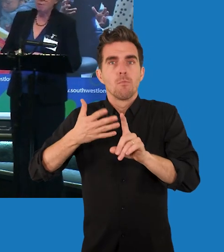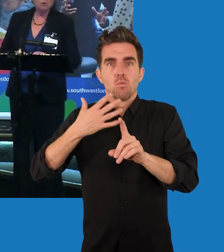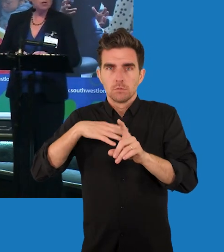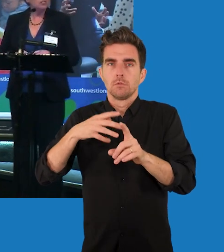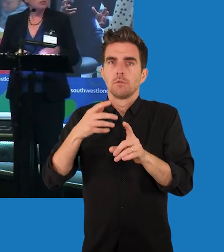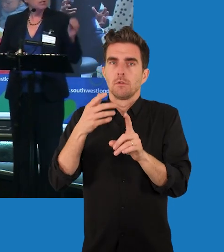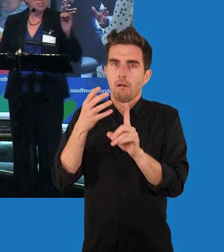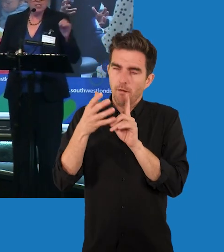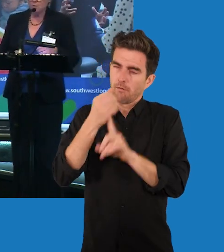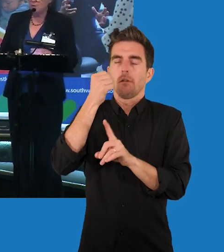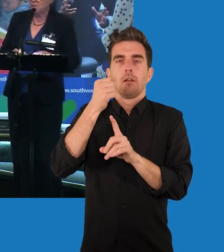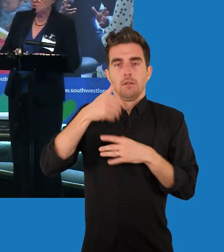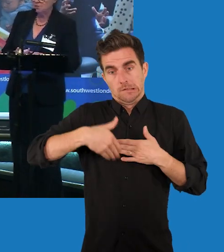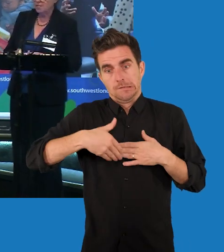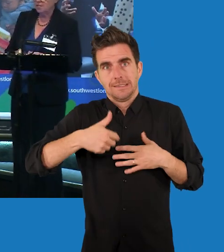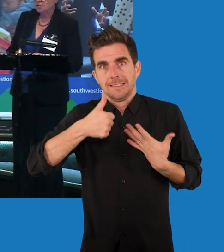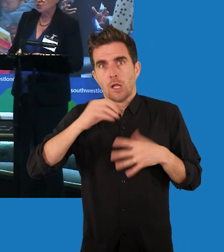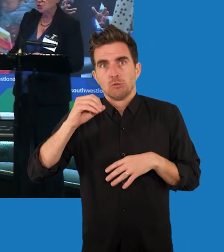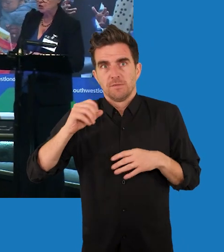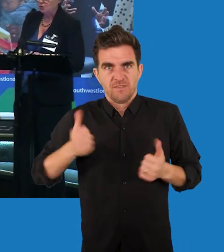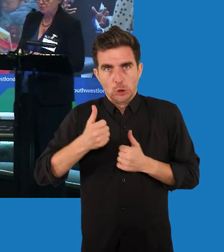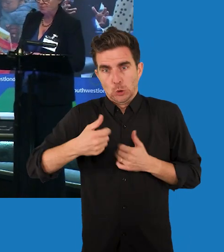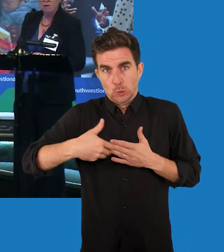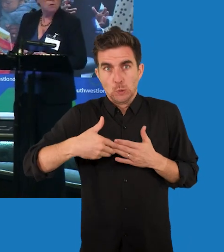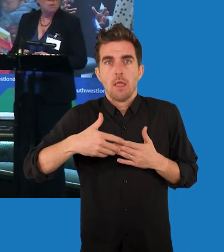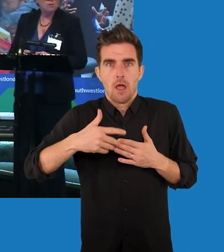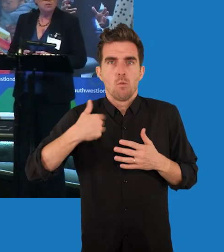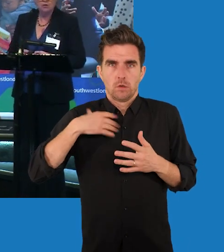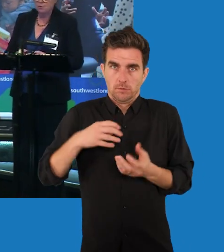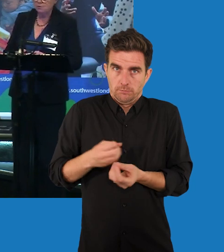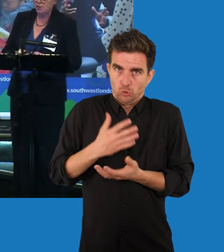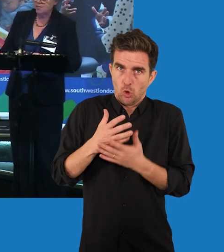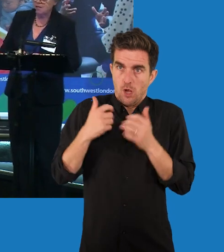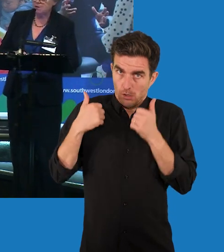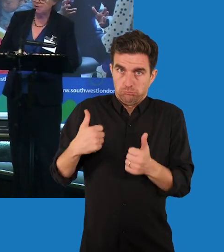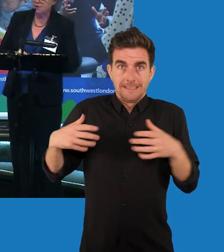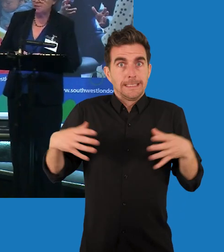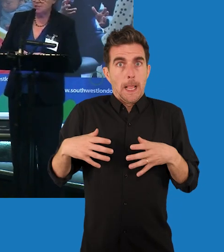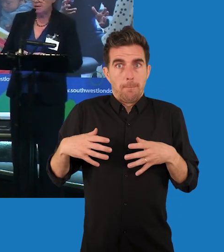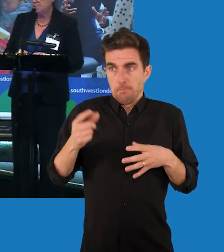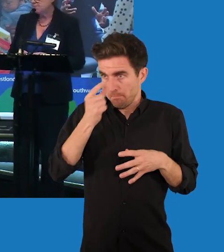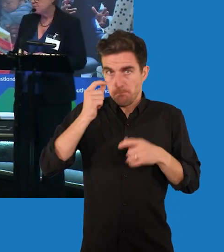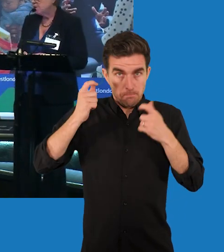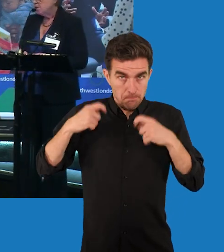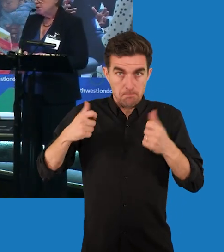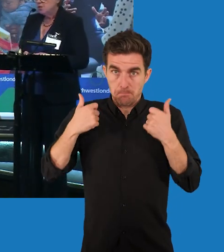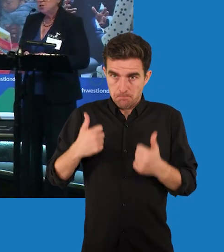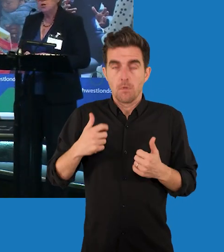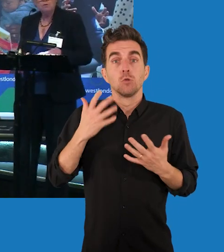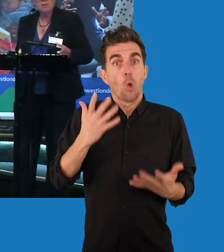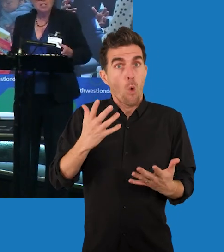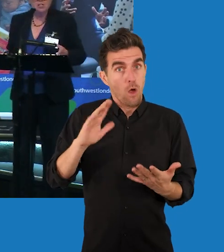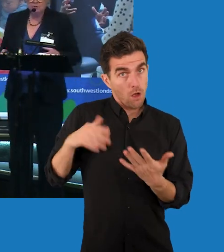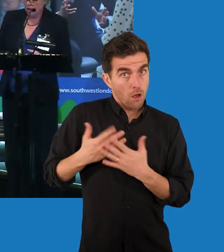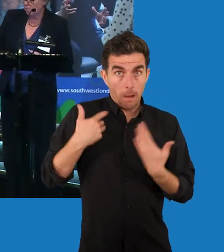our aim is that we're going to reach this sweet spot of 600 soon, but we want to ensure that we've got a stable and effective team. So